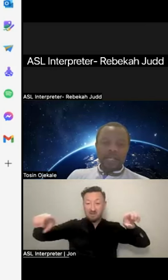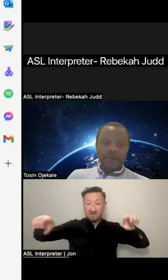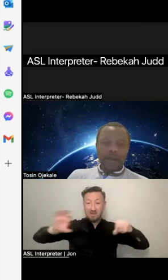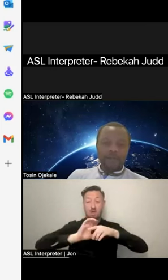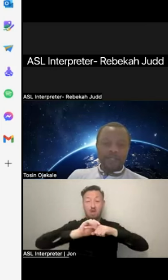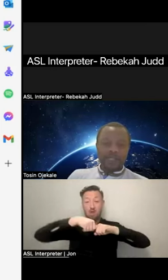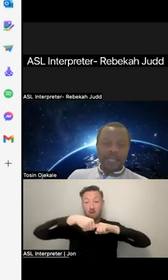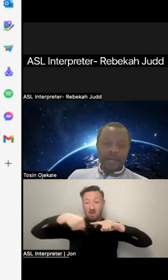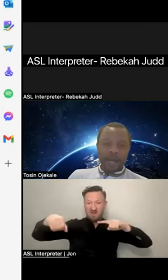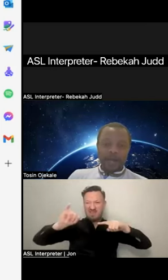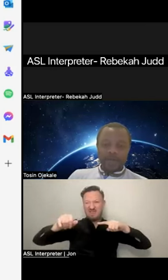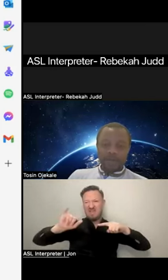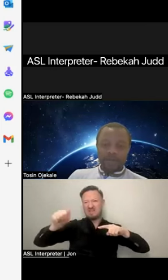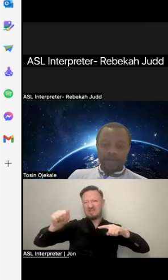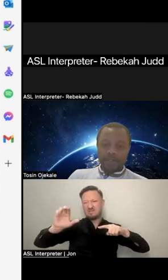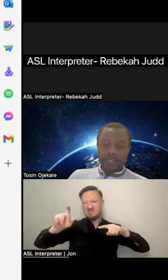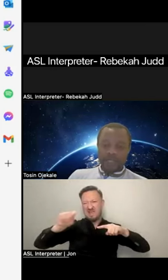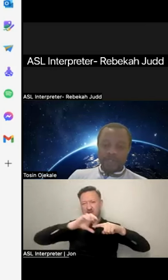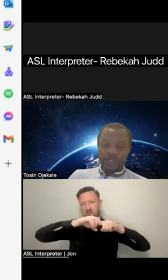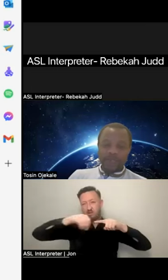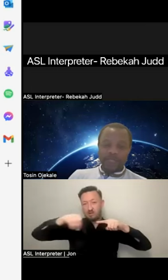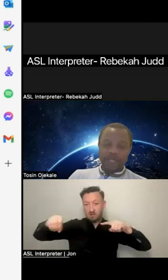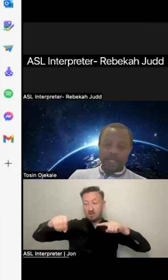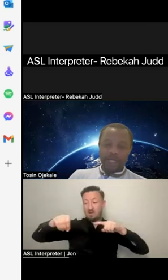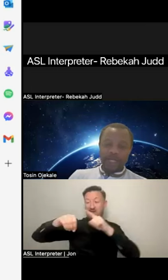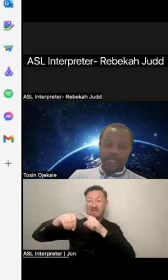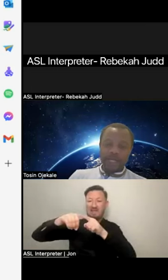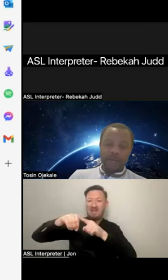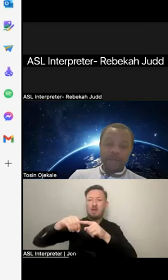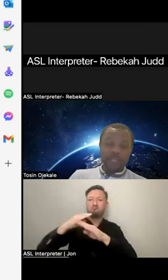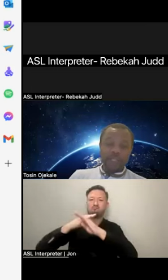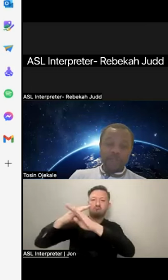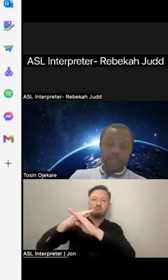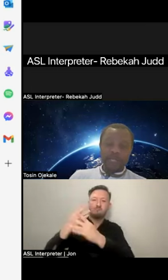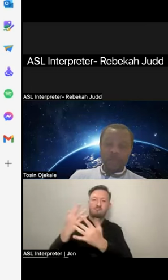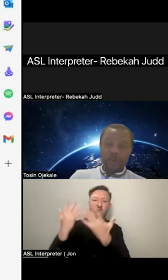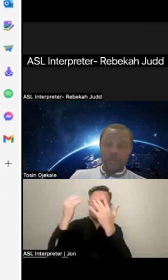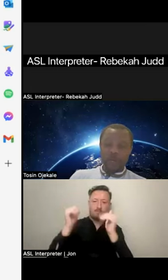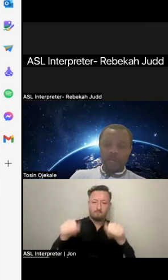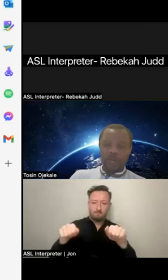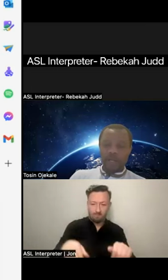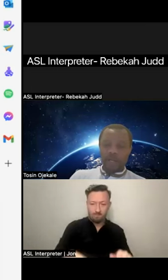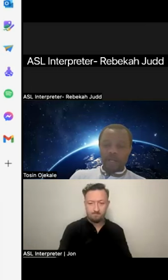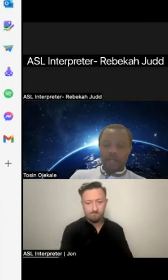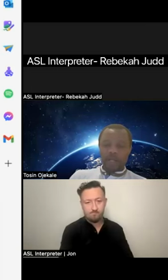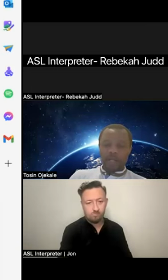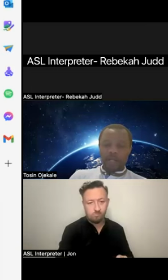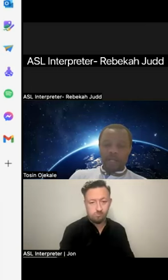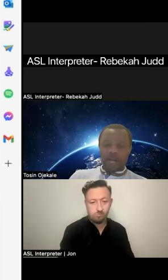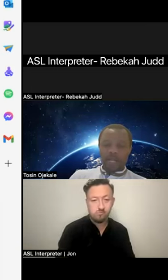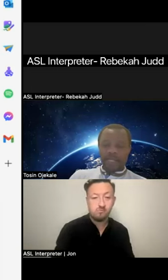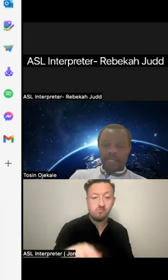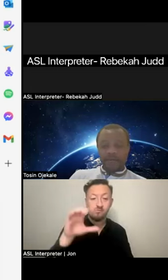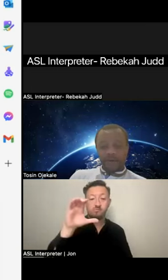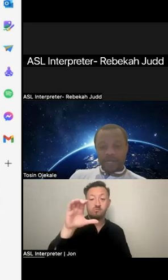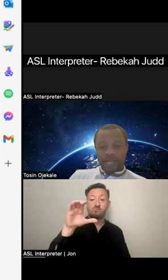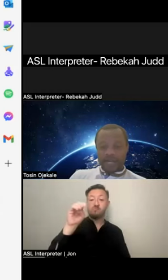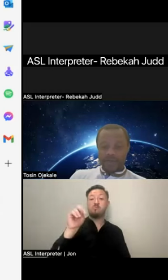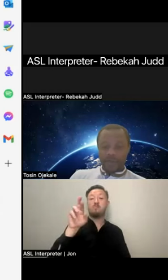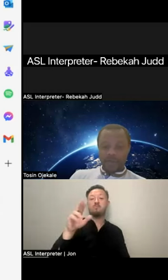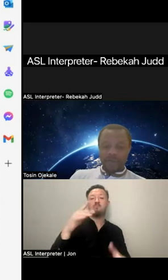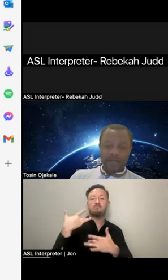Then you have the CMR, which can be used, mostly used in wall, and then in